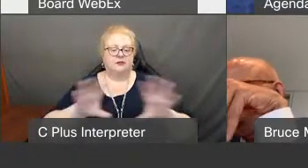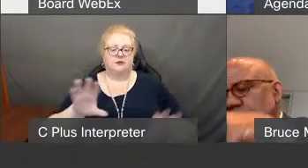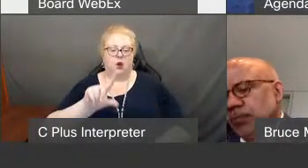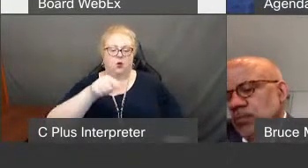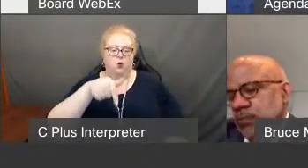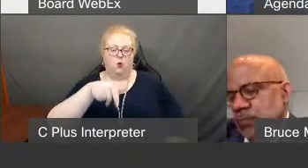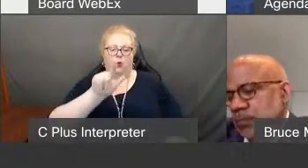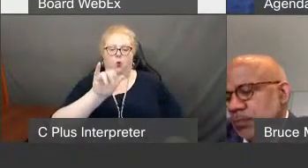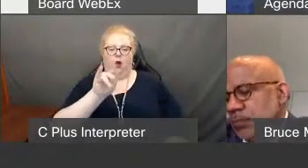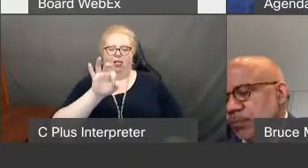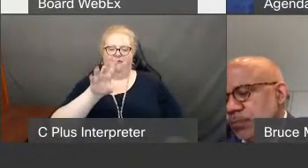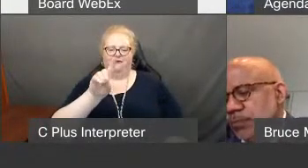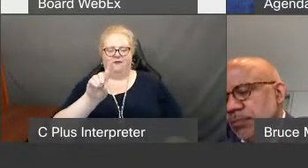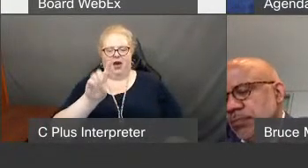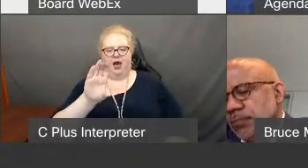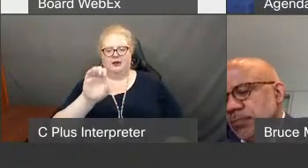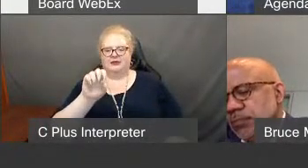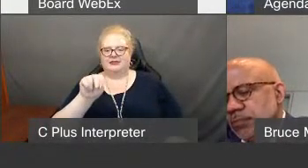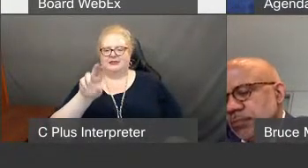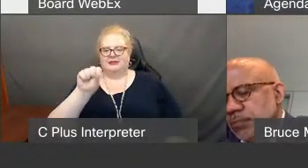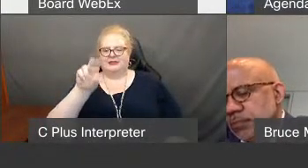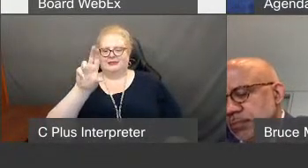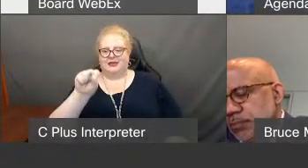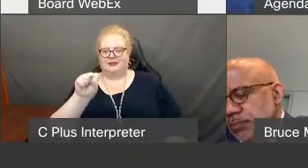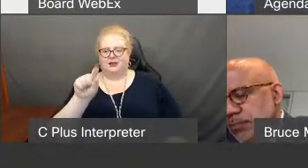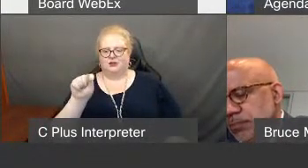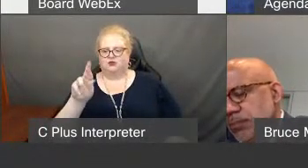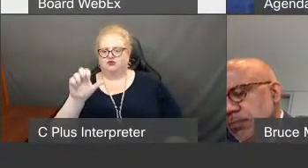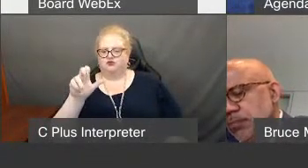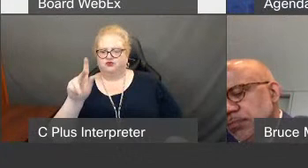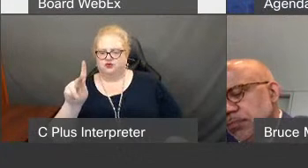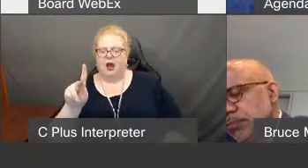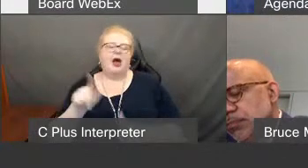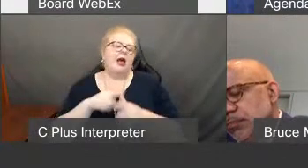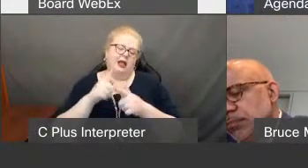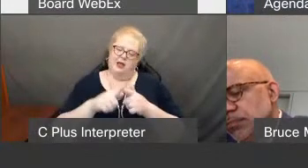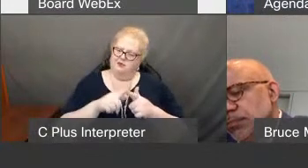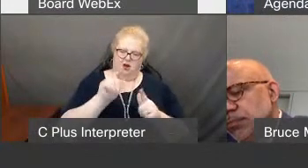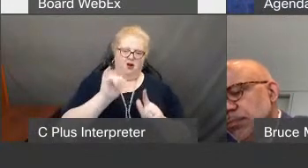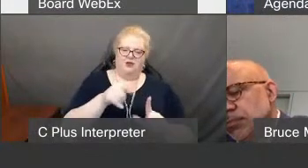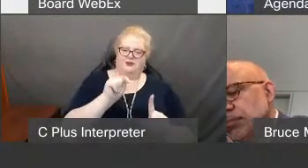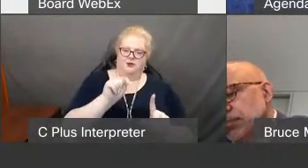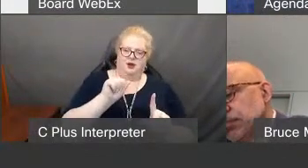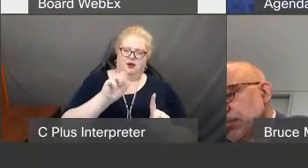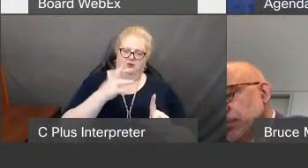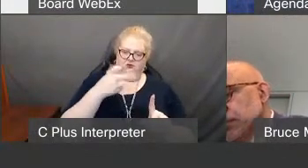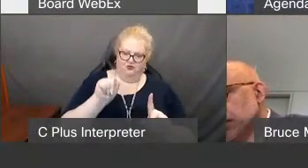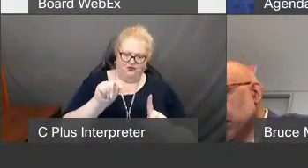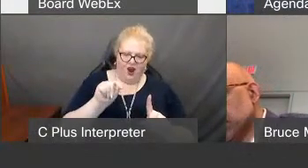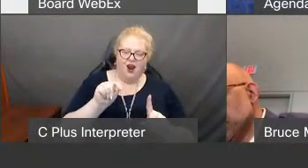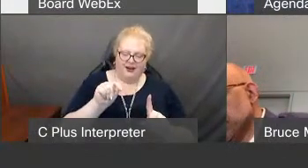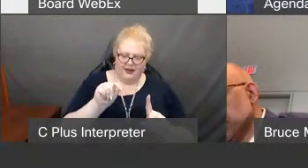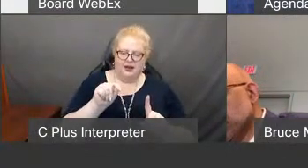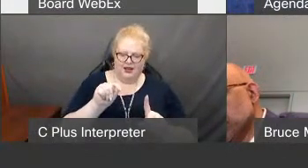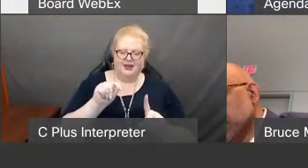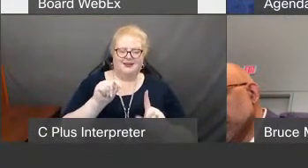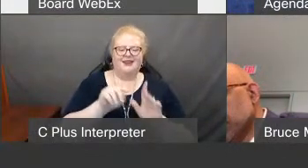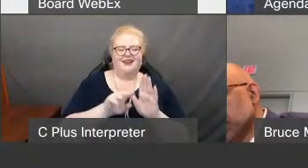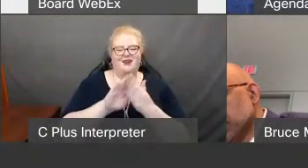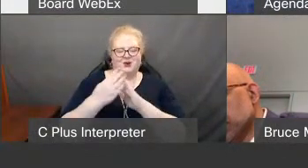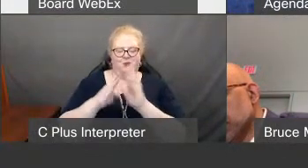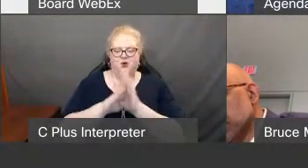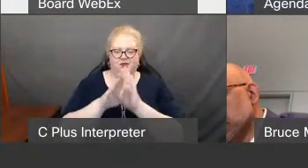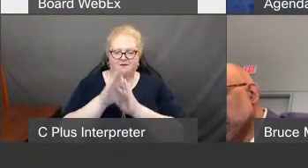to help with the targeted community development, and then it's the goal to name the targeted community development working group